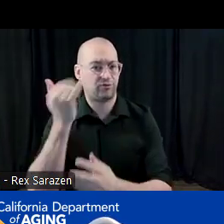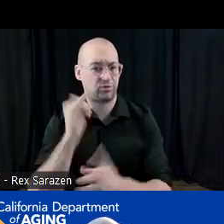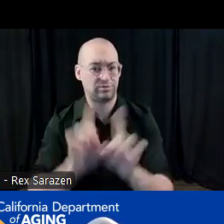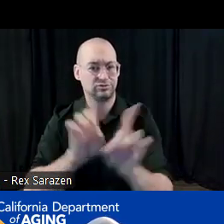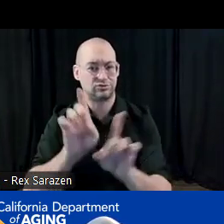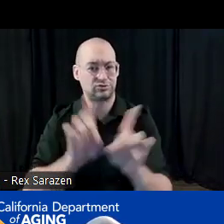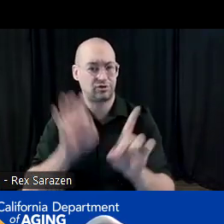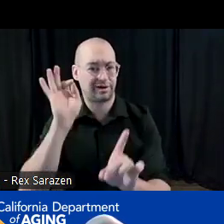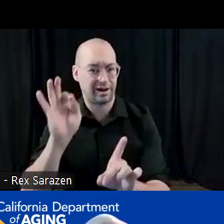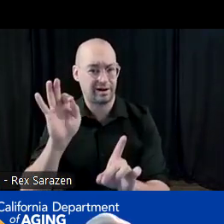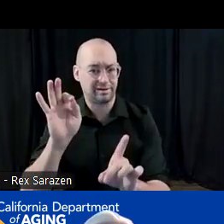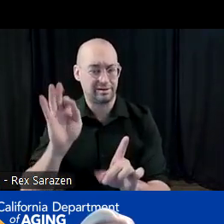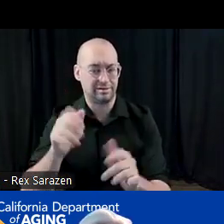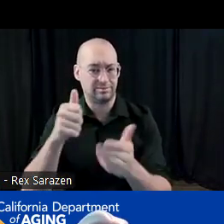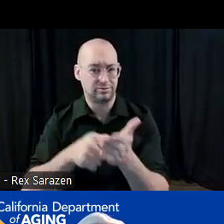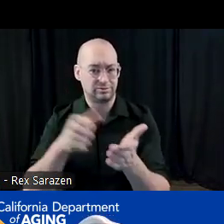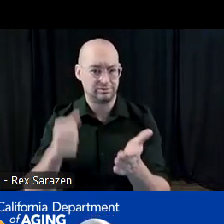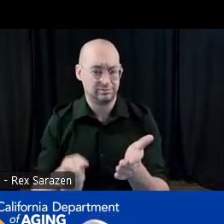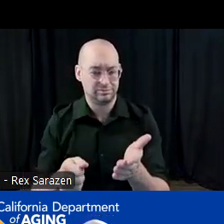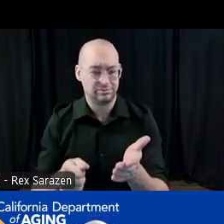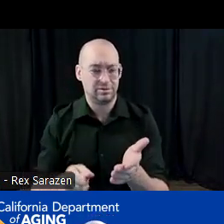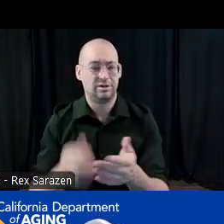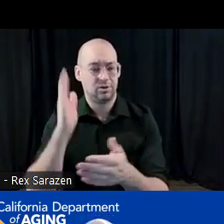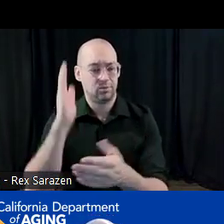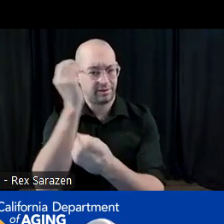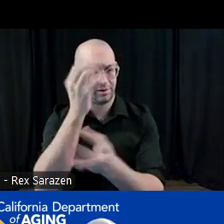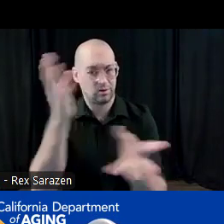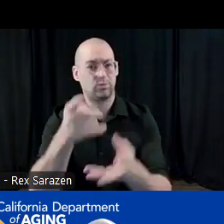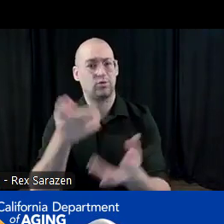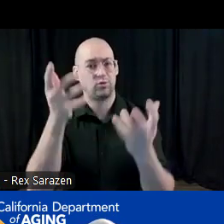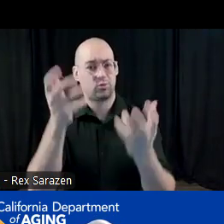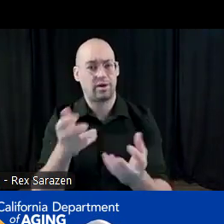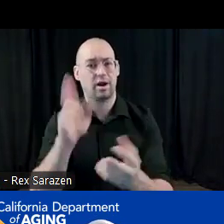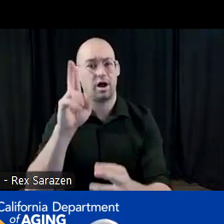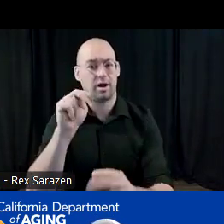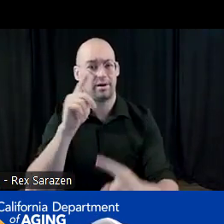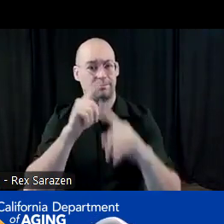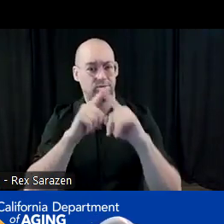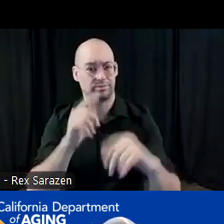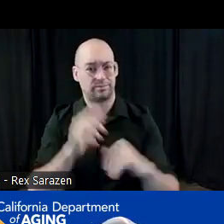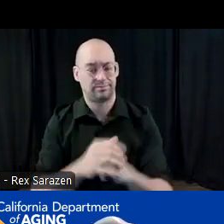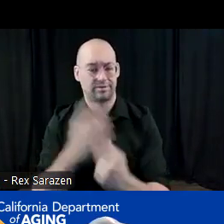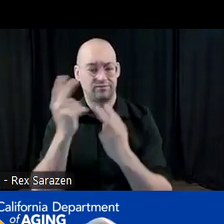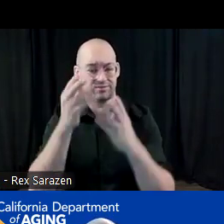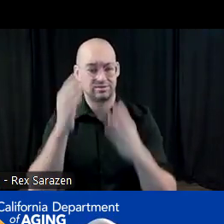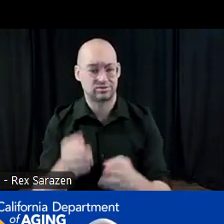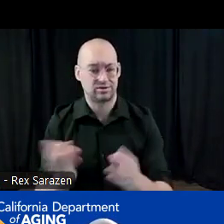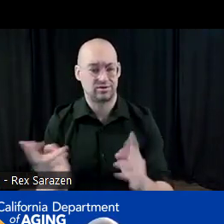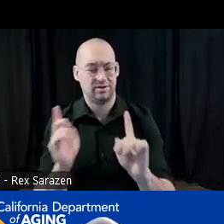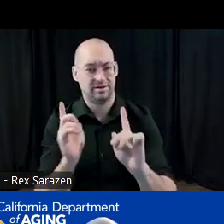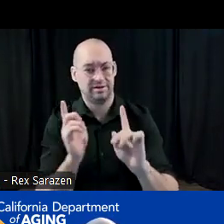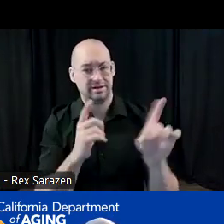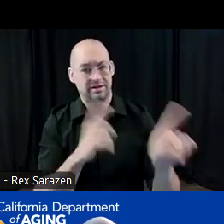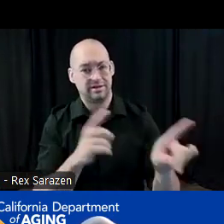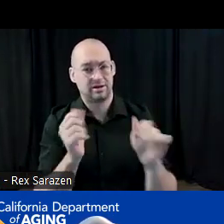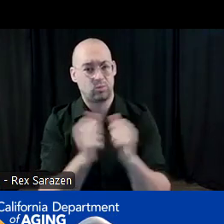That will indicate to us you would like your line unmuted. And attendees joining by the Zoom webinar function, there